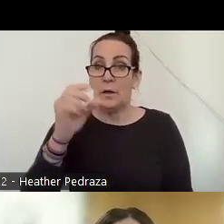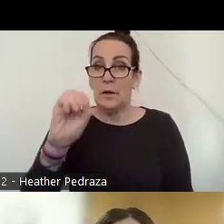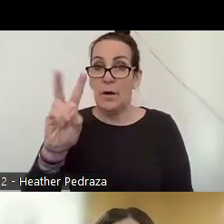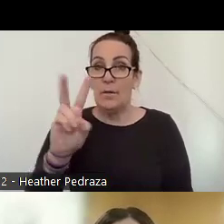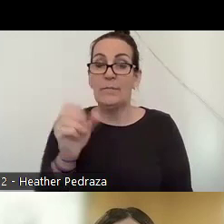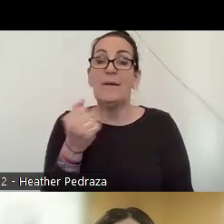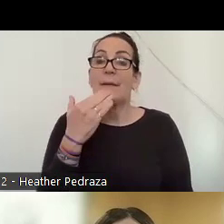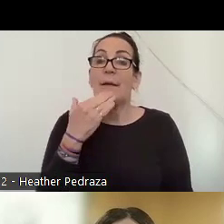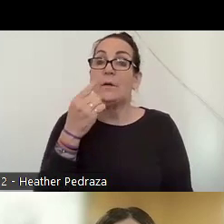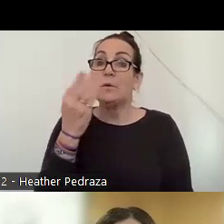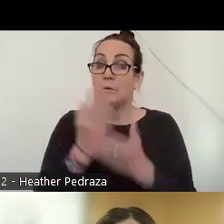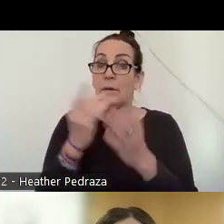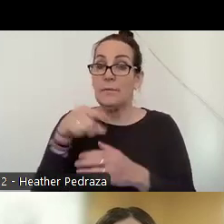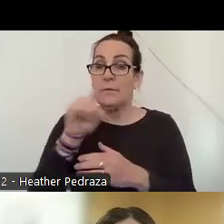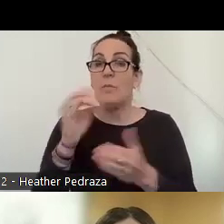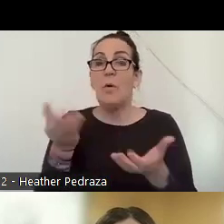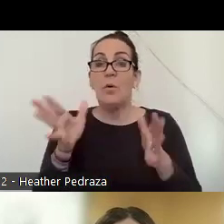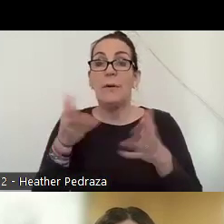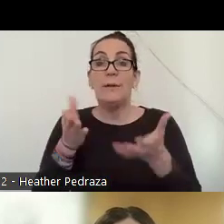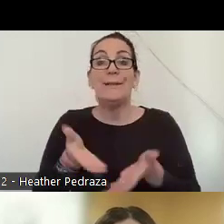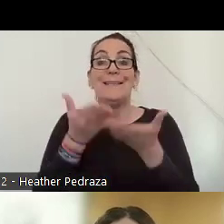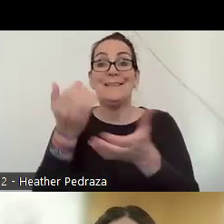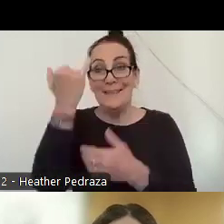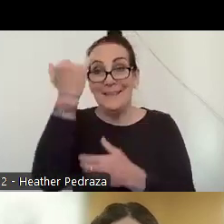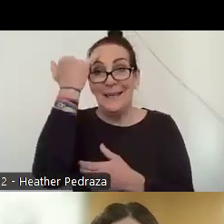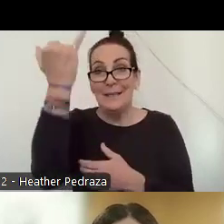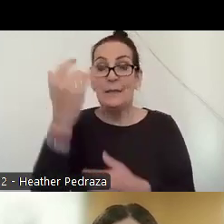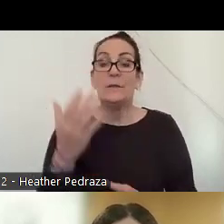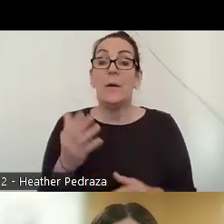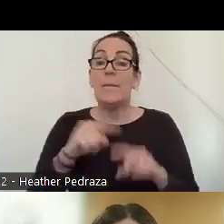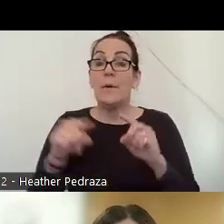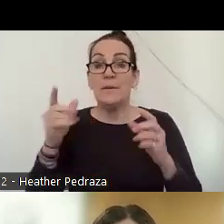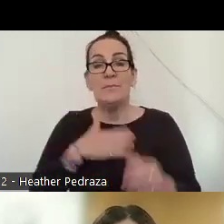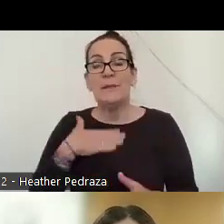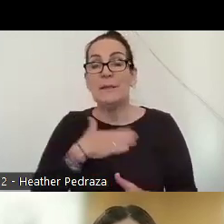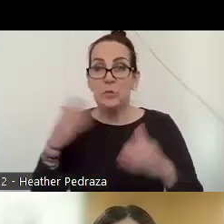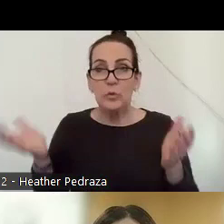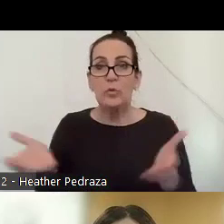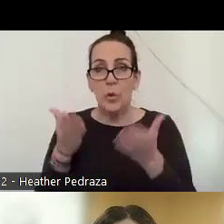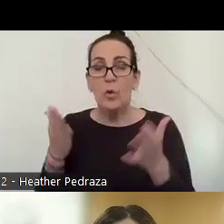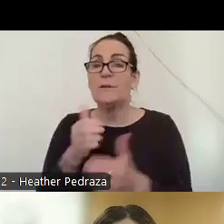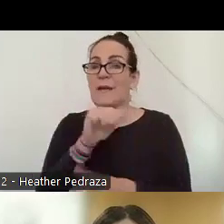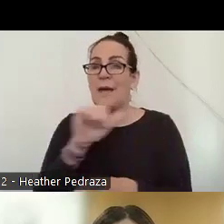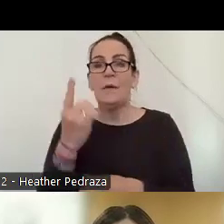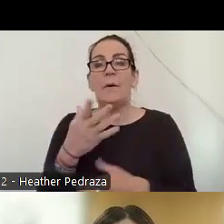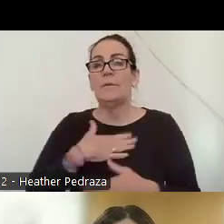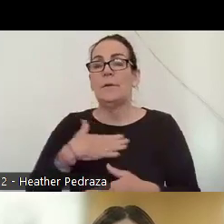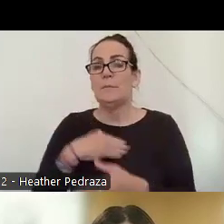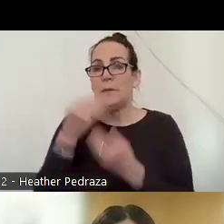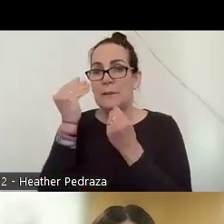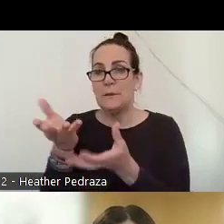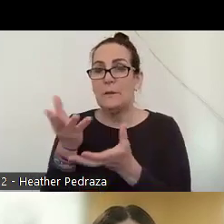So, but I would encourage everyone, if you know anyone, please let them know about this